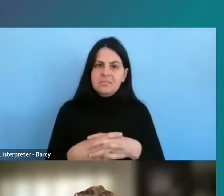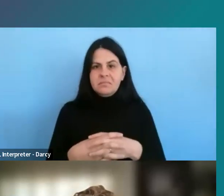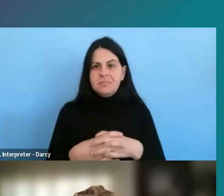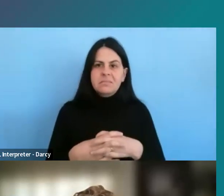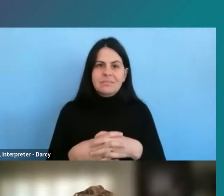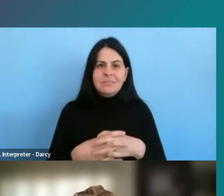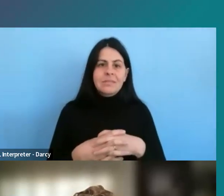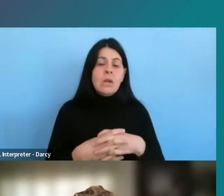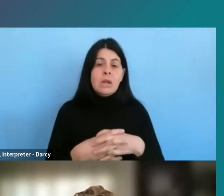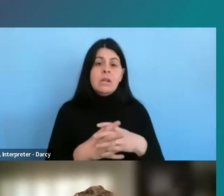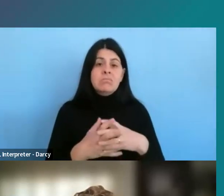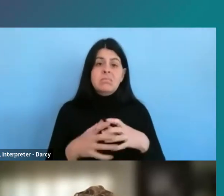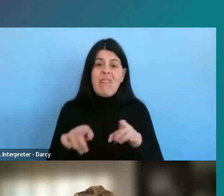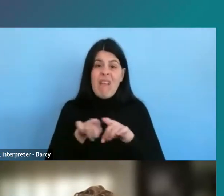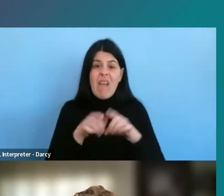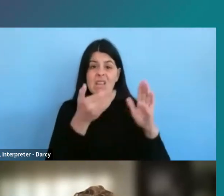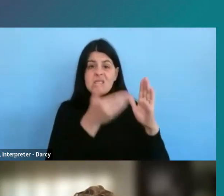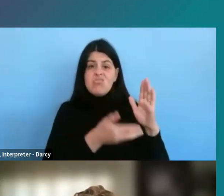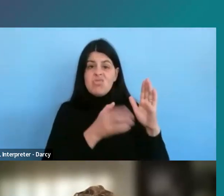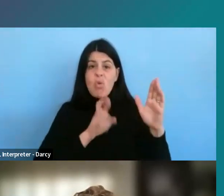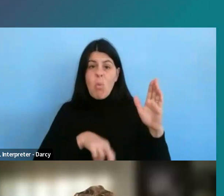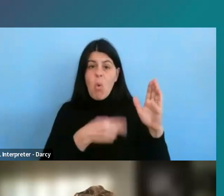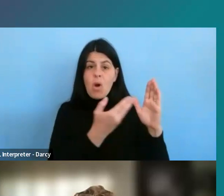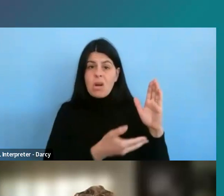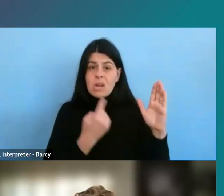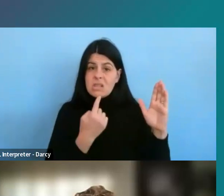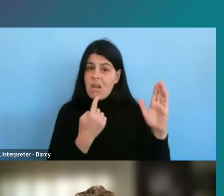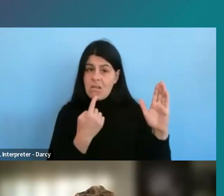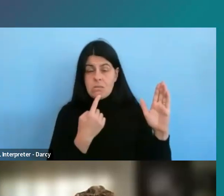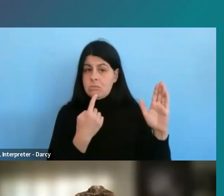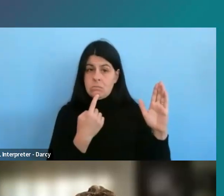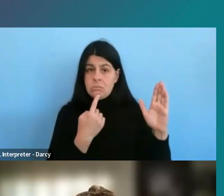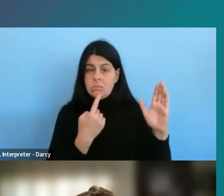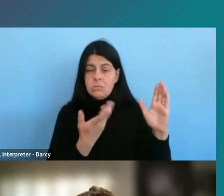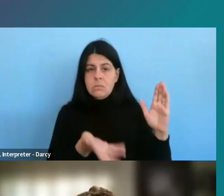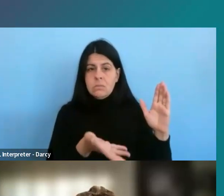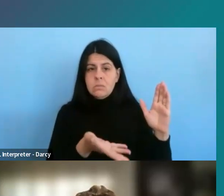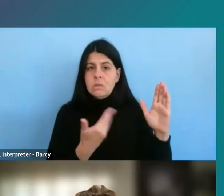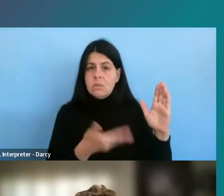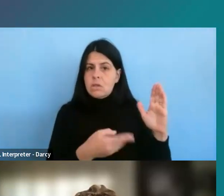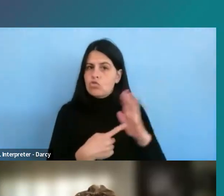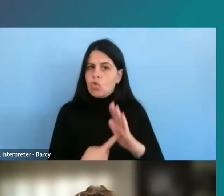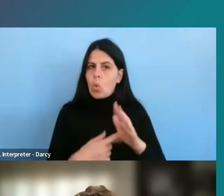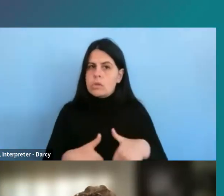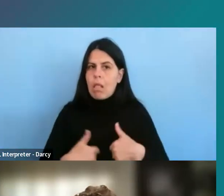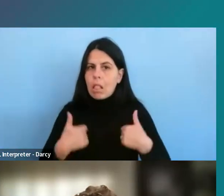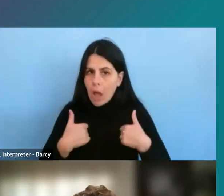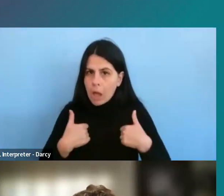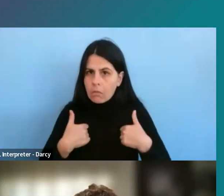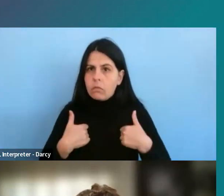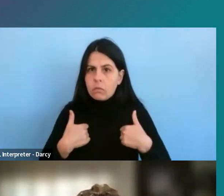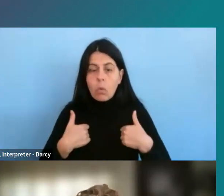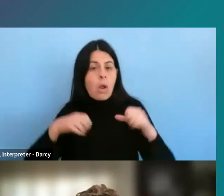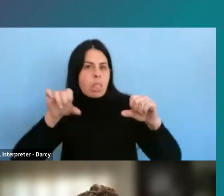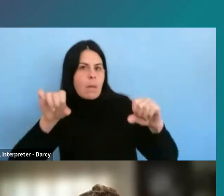report really says, that depicts the life that the potential life that